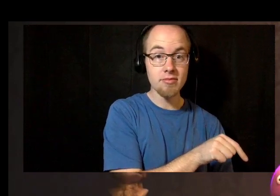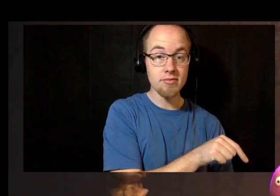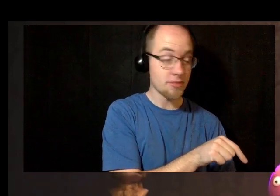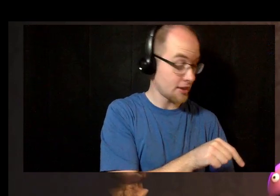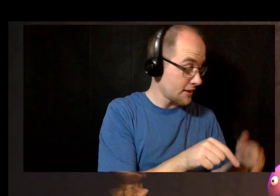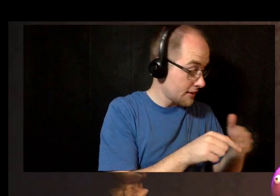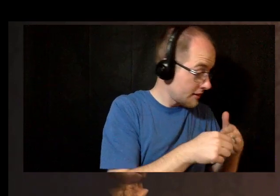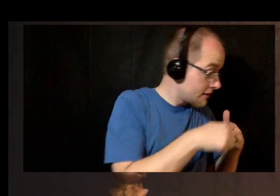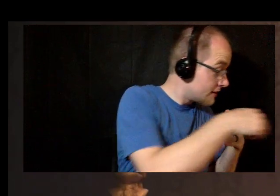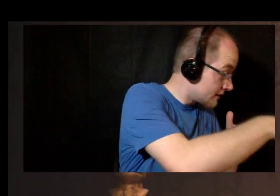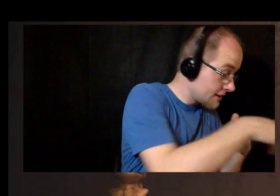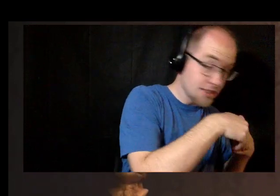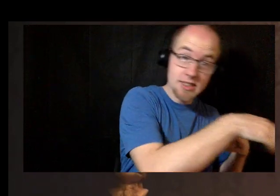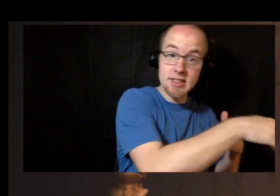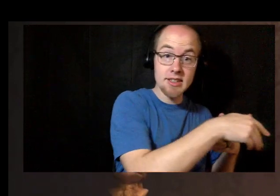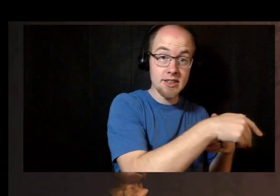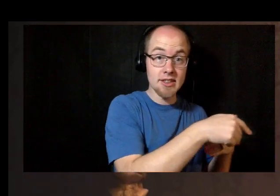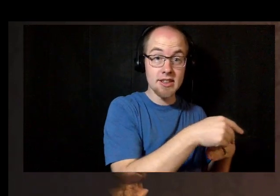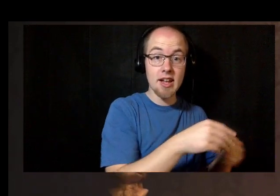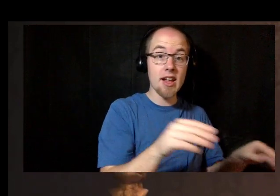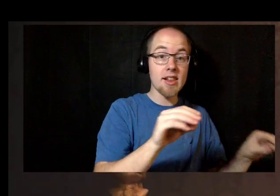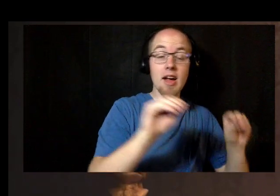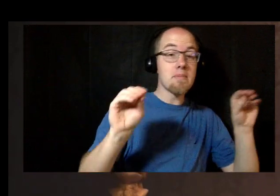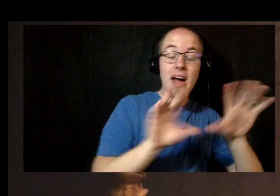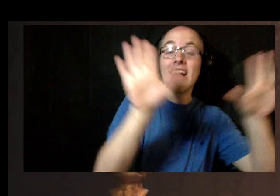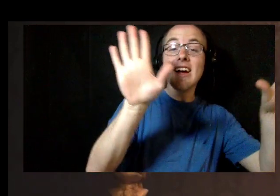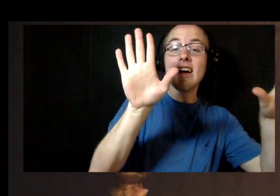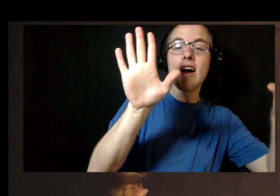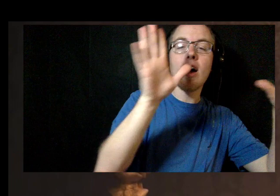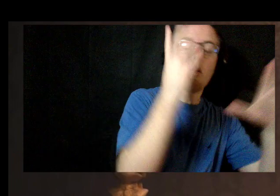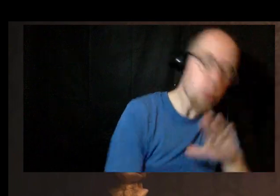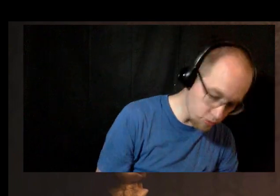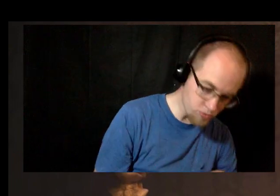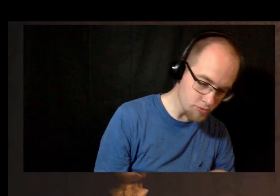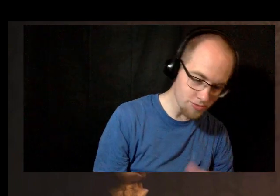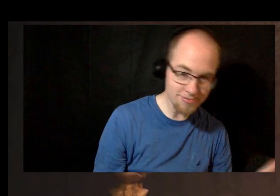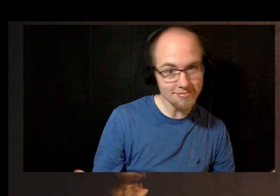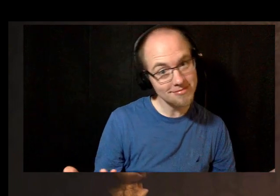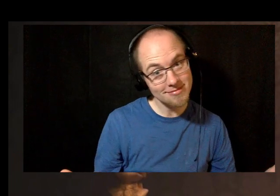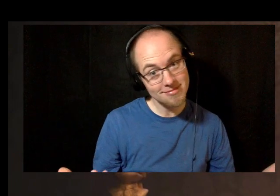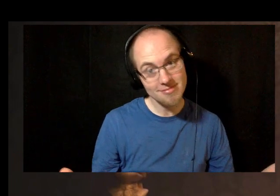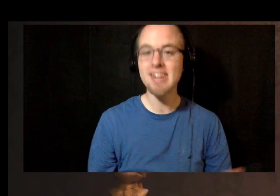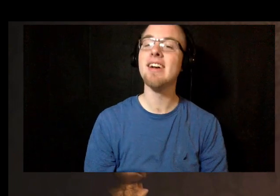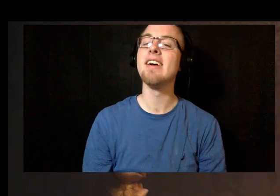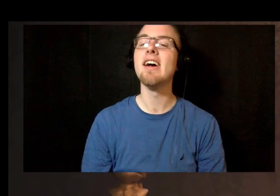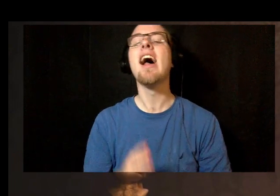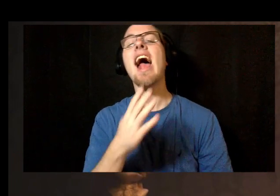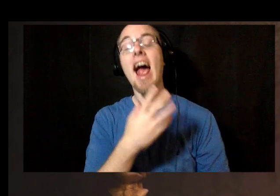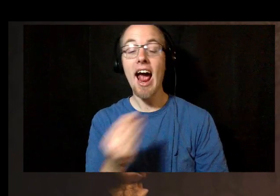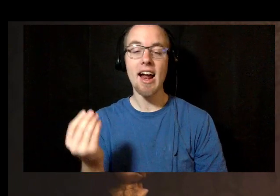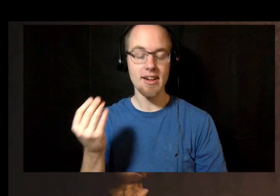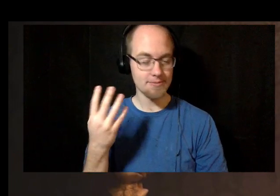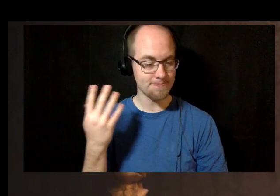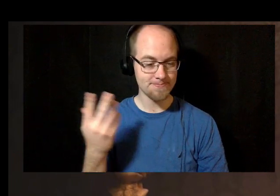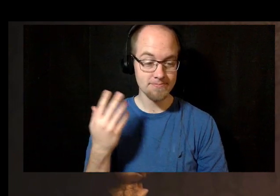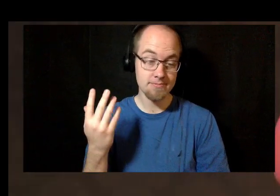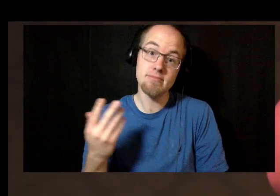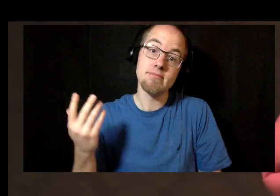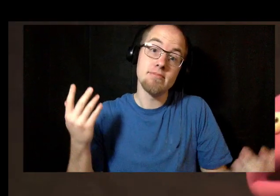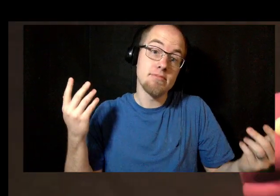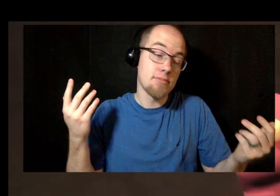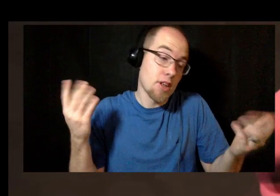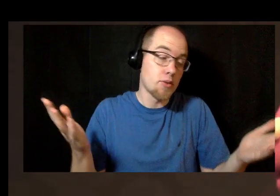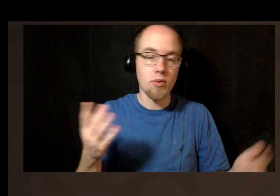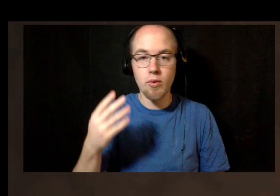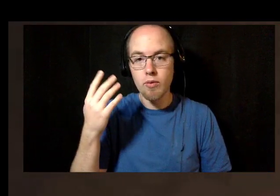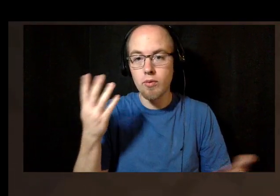Any further than that, it's going to ruin the magic. All right? And this is pretty much what it's going to look